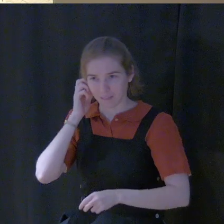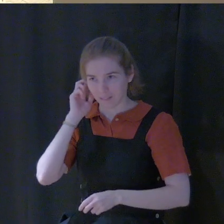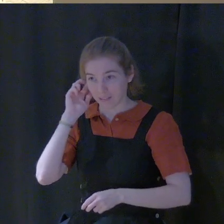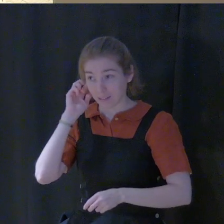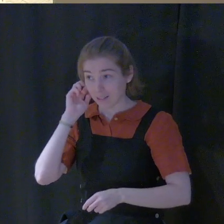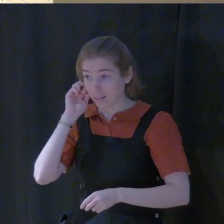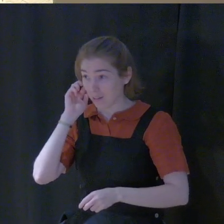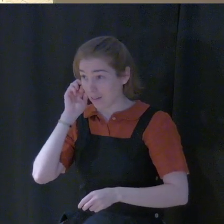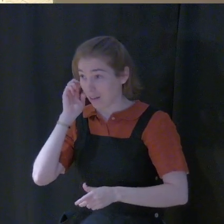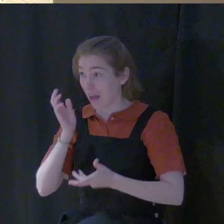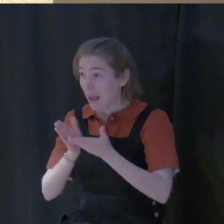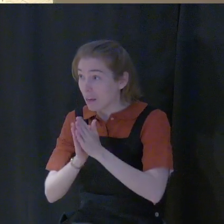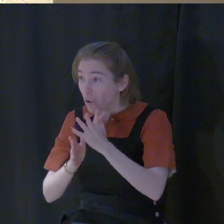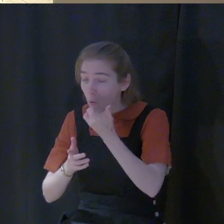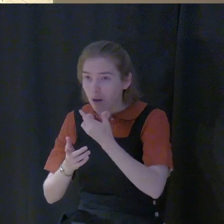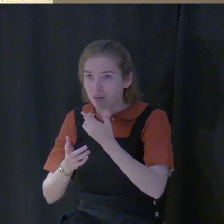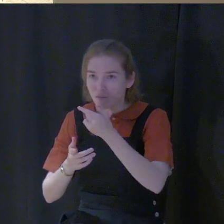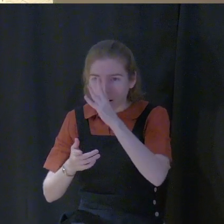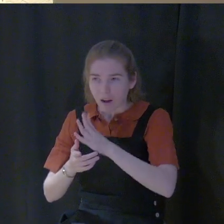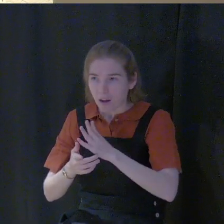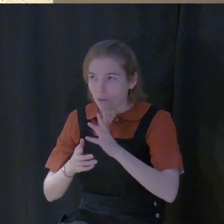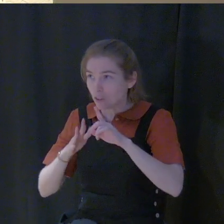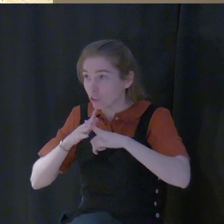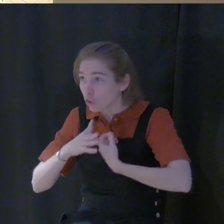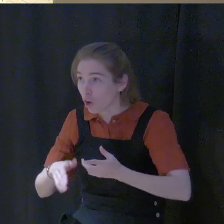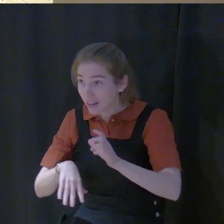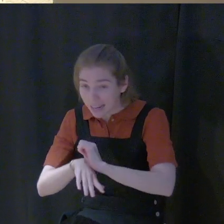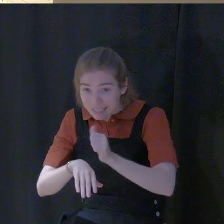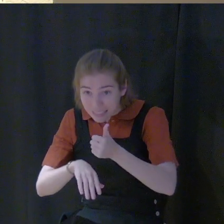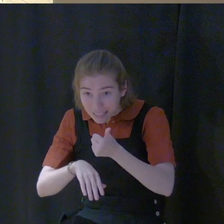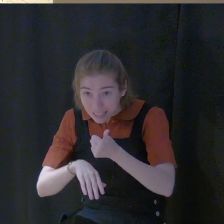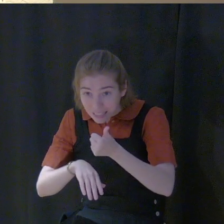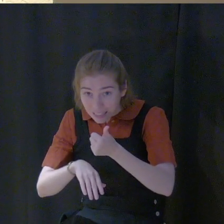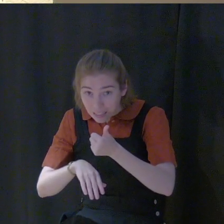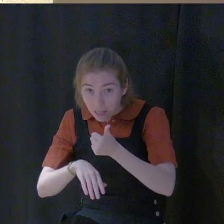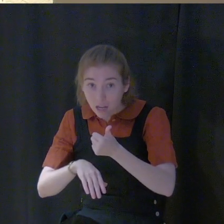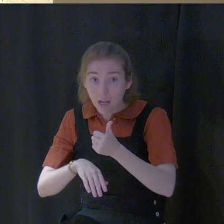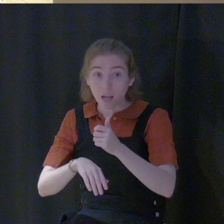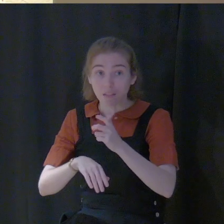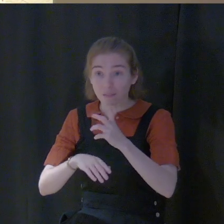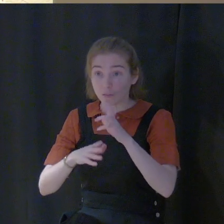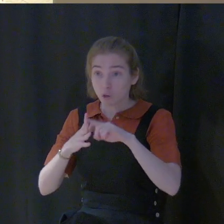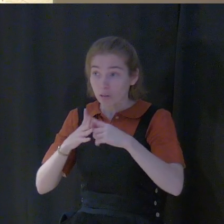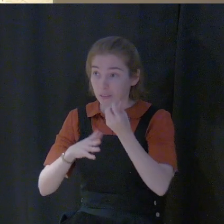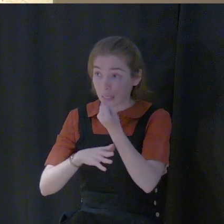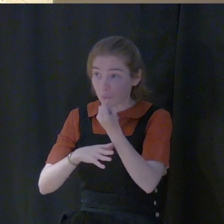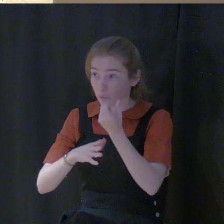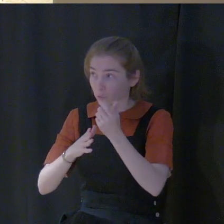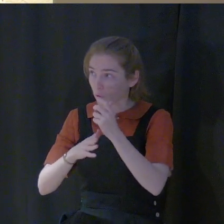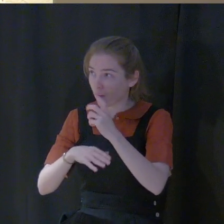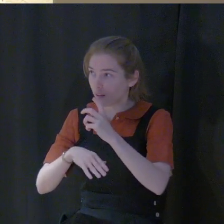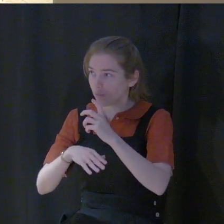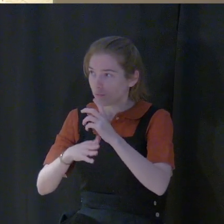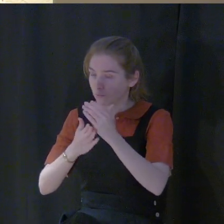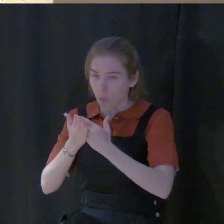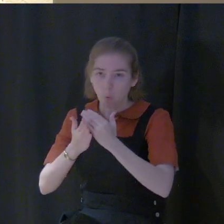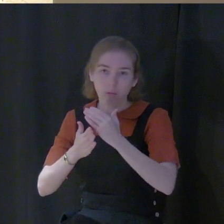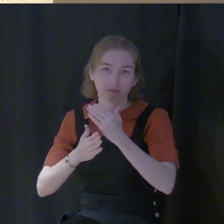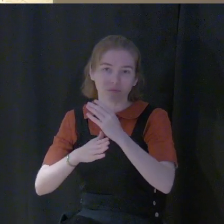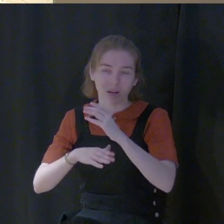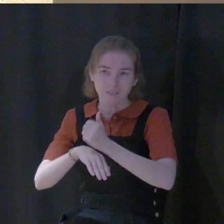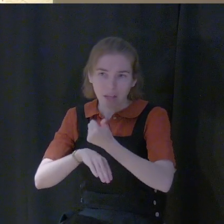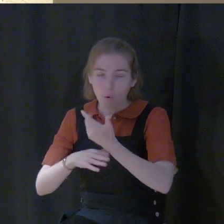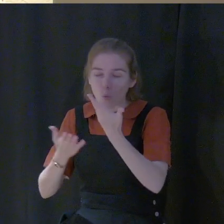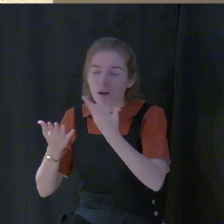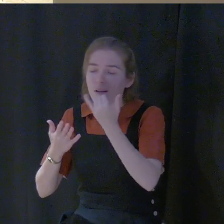Because I simply asked people, what if God came? We were starting church at 10 o'clock then, Sabbath school at 10 o'clock. What if God came before 10 o'clock on a Sabbath